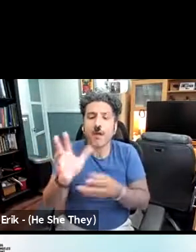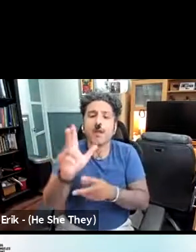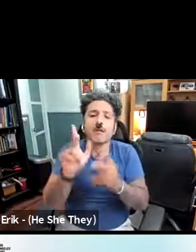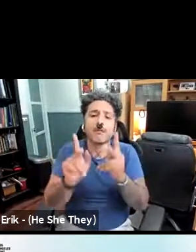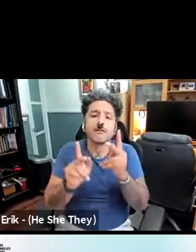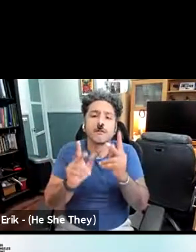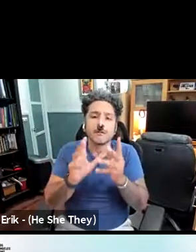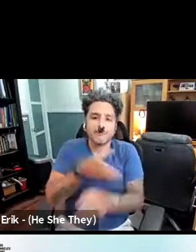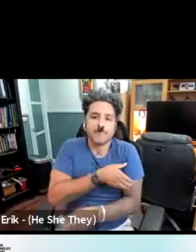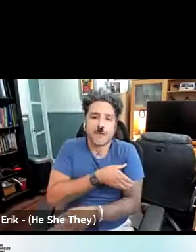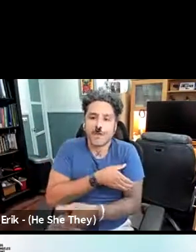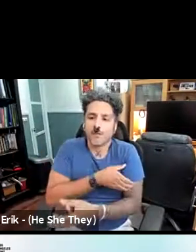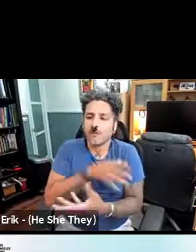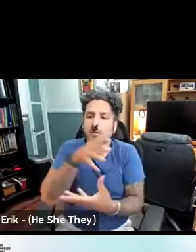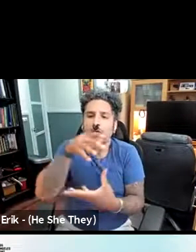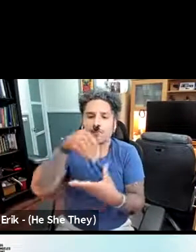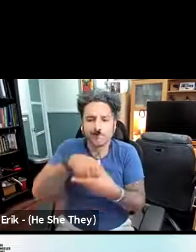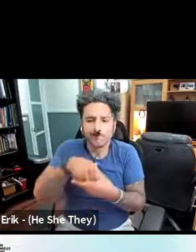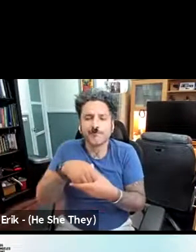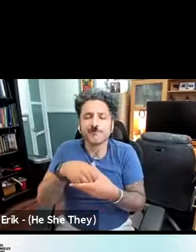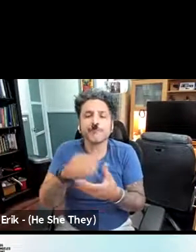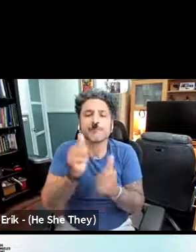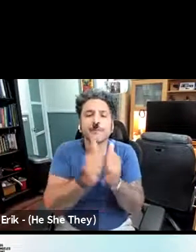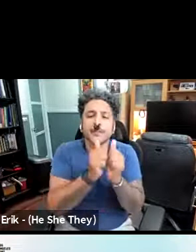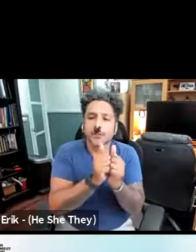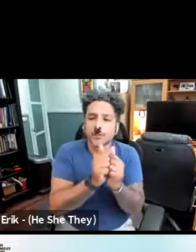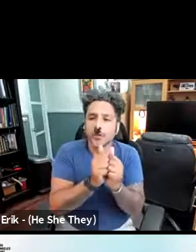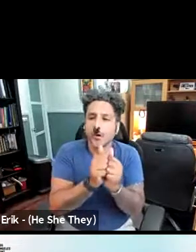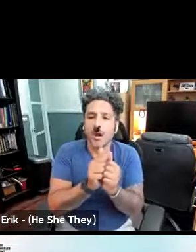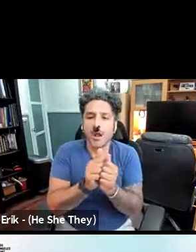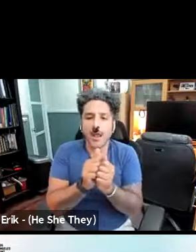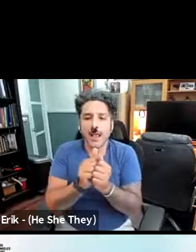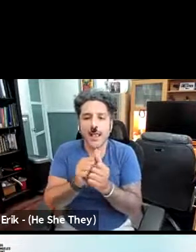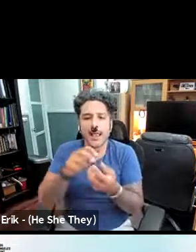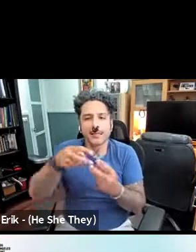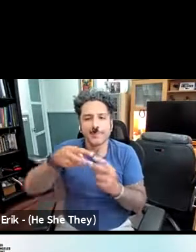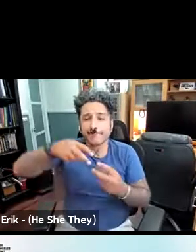each and every one of us at a biomolecular level.